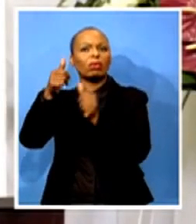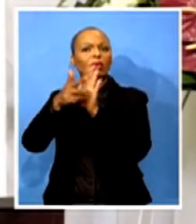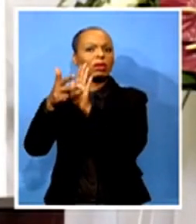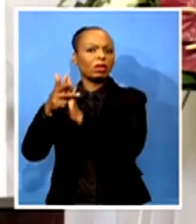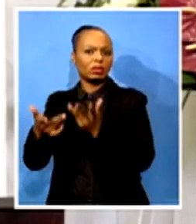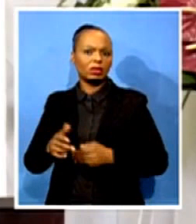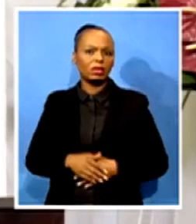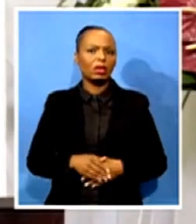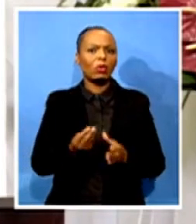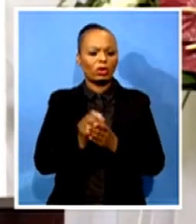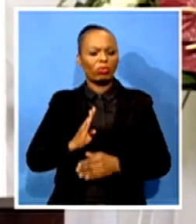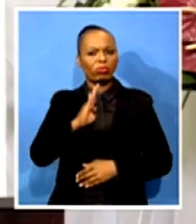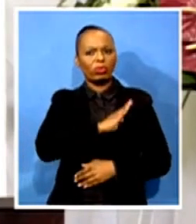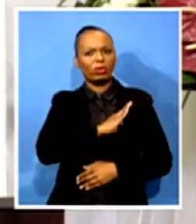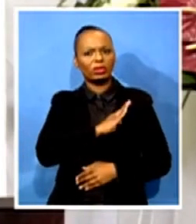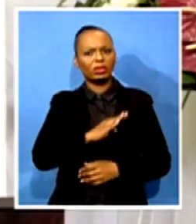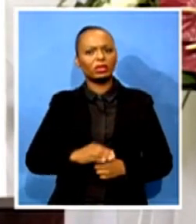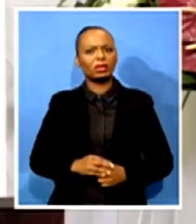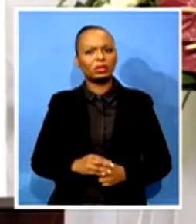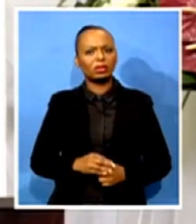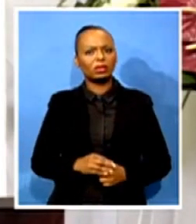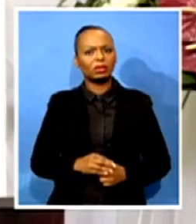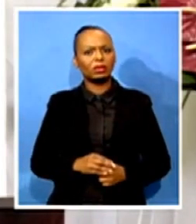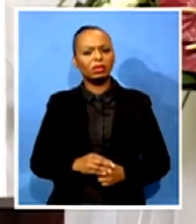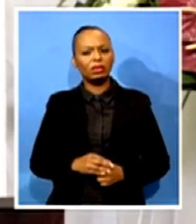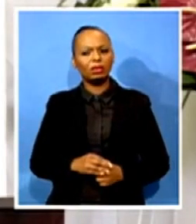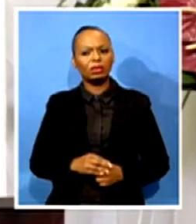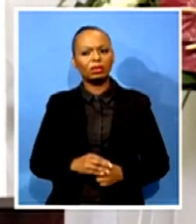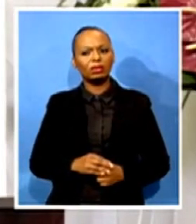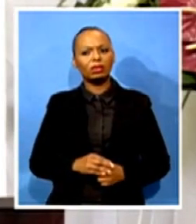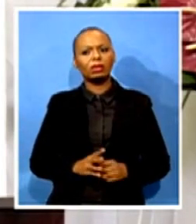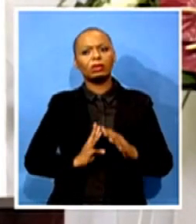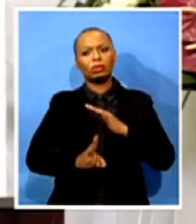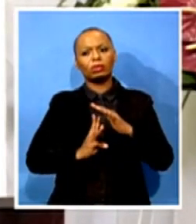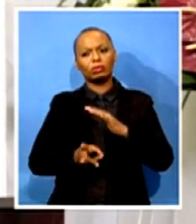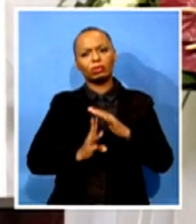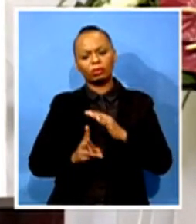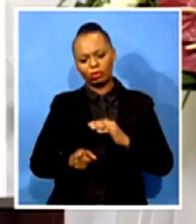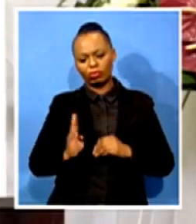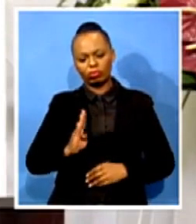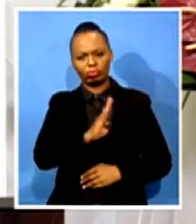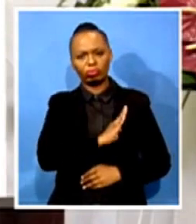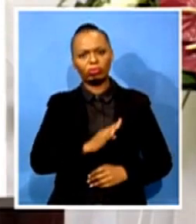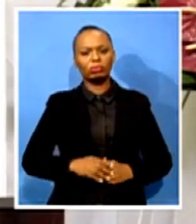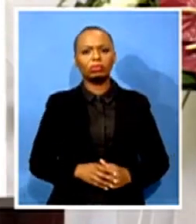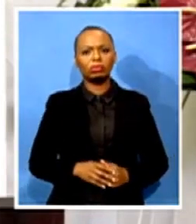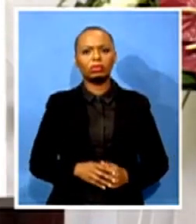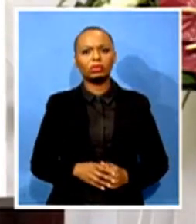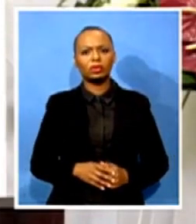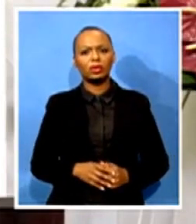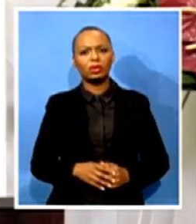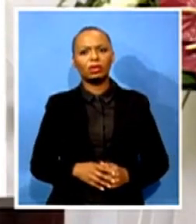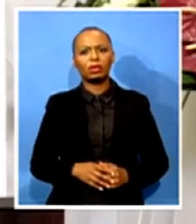And nokuthi as community health nurses, what they were encountering